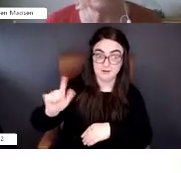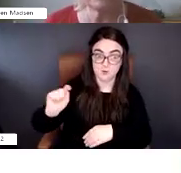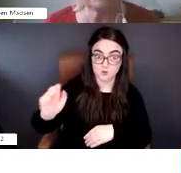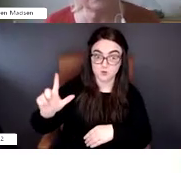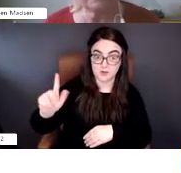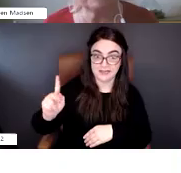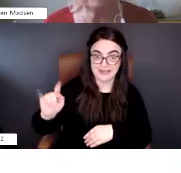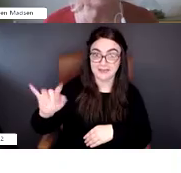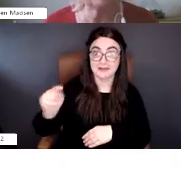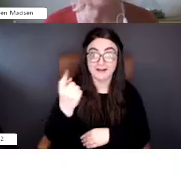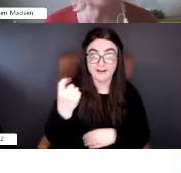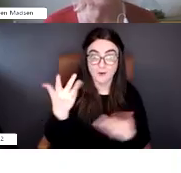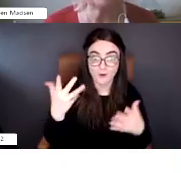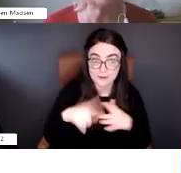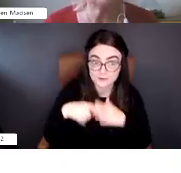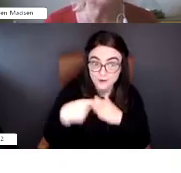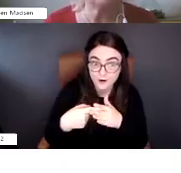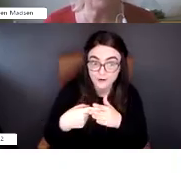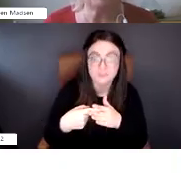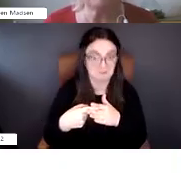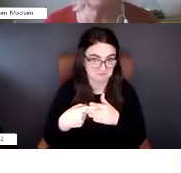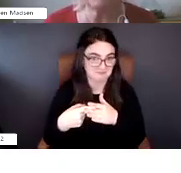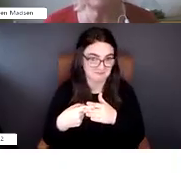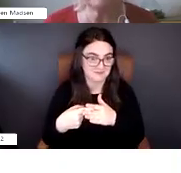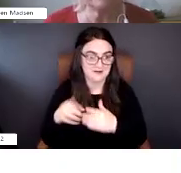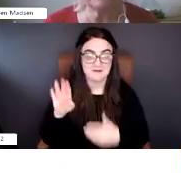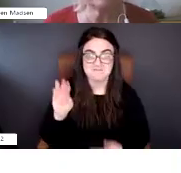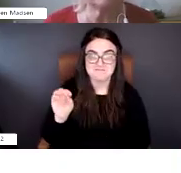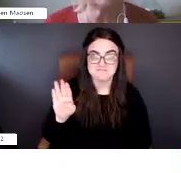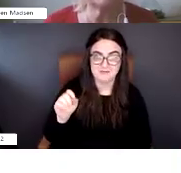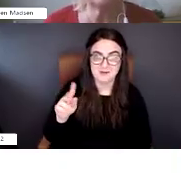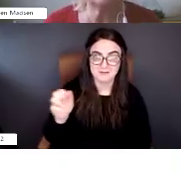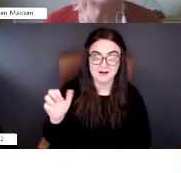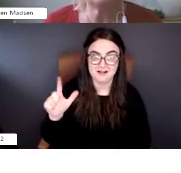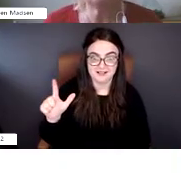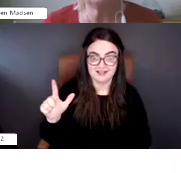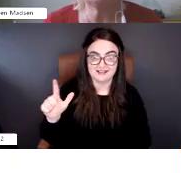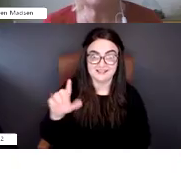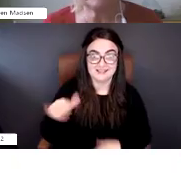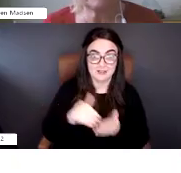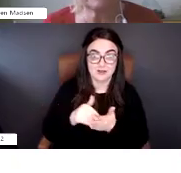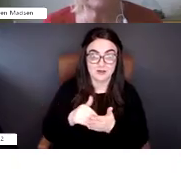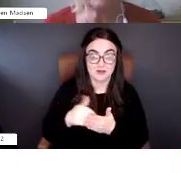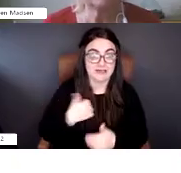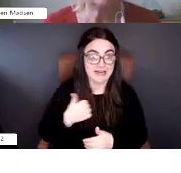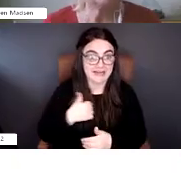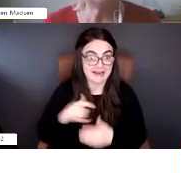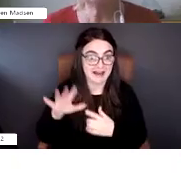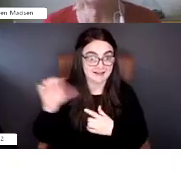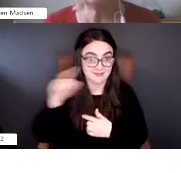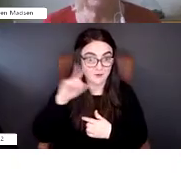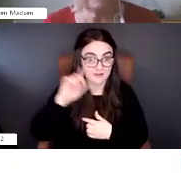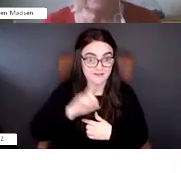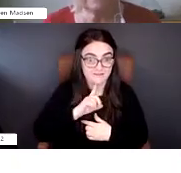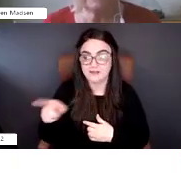already started with regard to it. Bob Rumble Center for Canadian Excellence for the Deaf are funding this, and